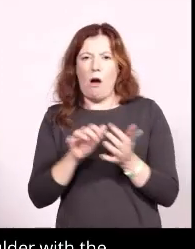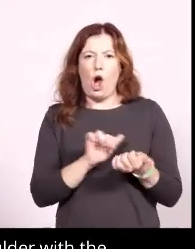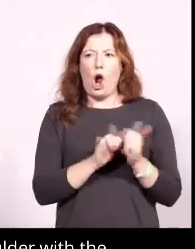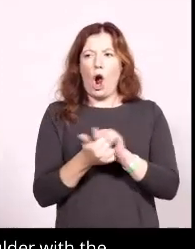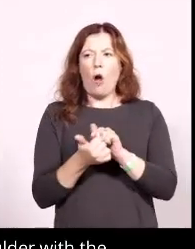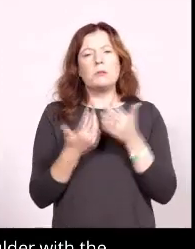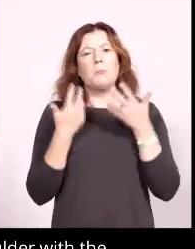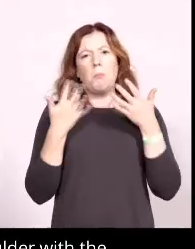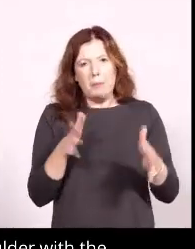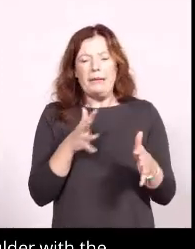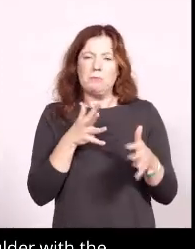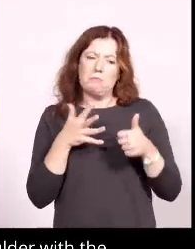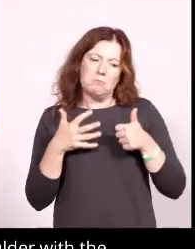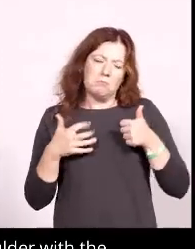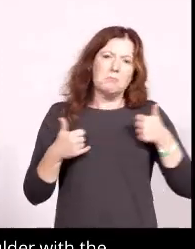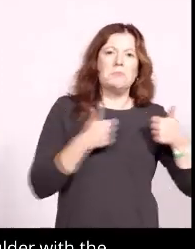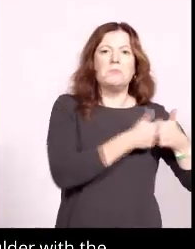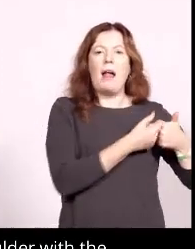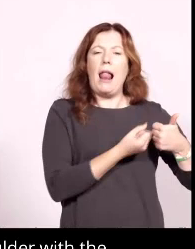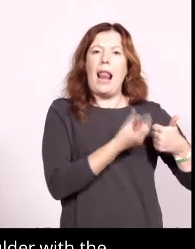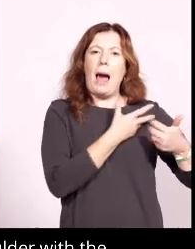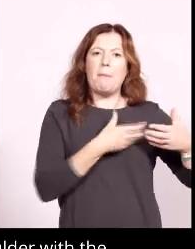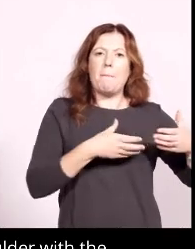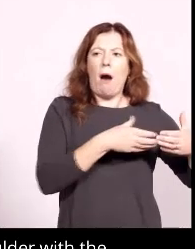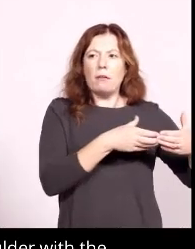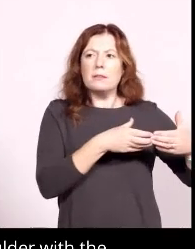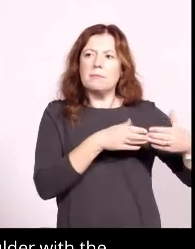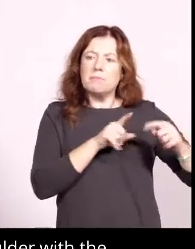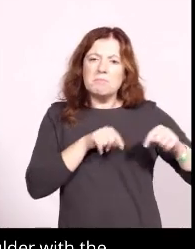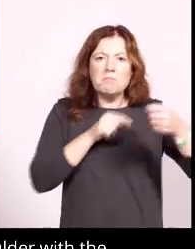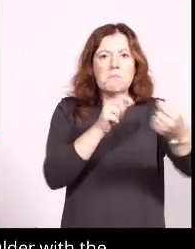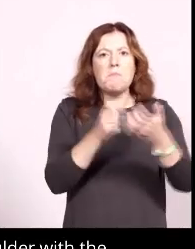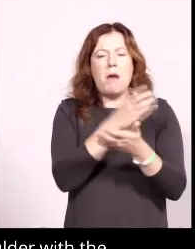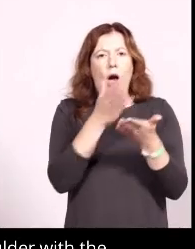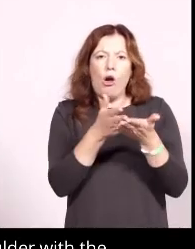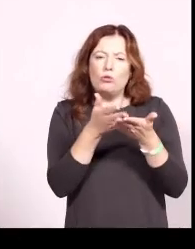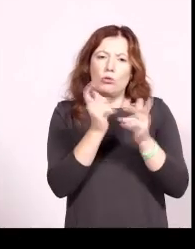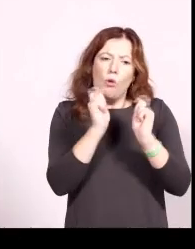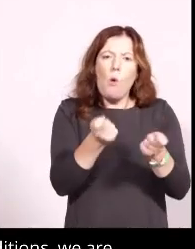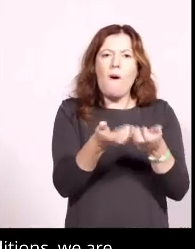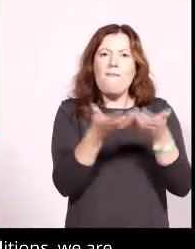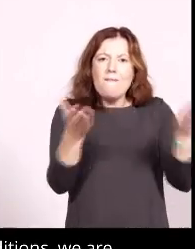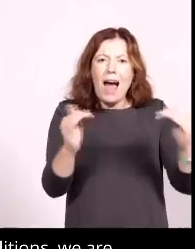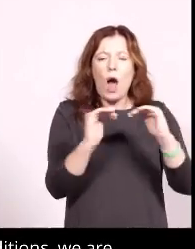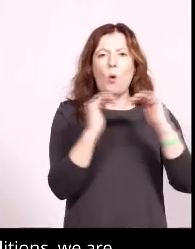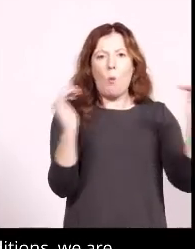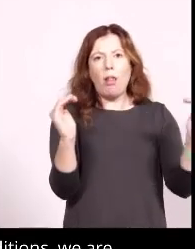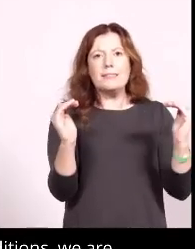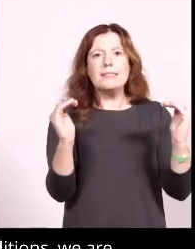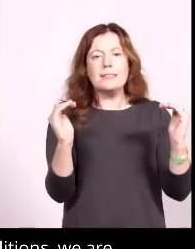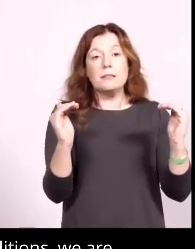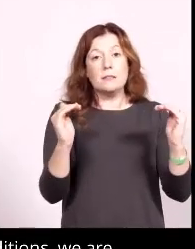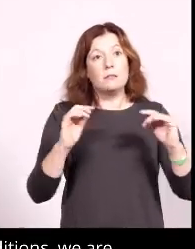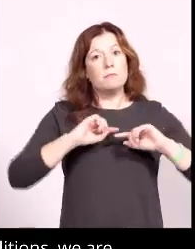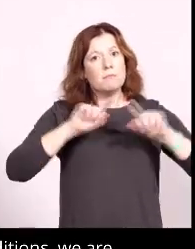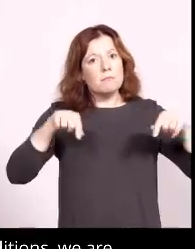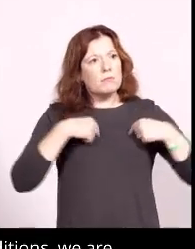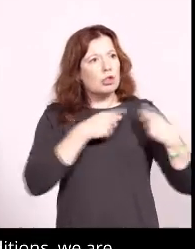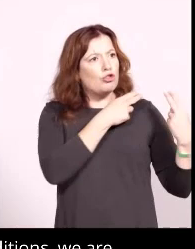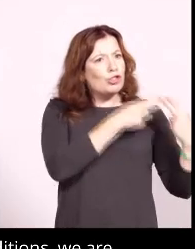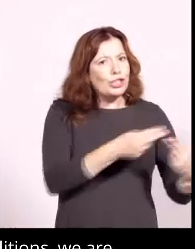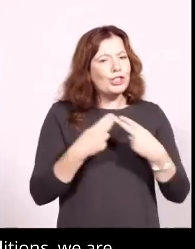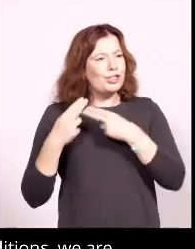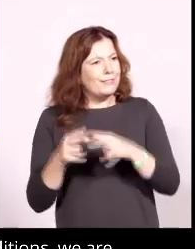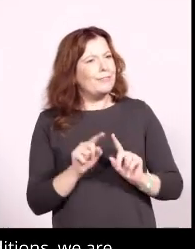stood shoulder to shoulder with the Labour Party in the fight for fairness and equality. And while we are proud of our different